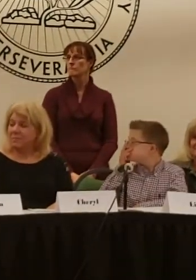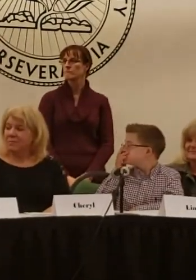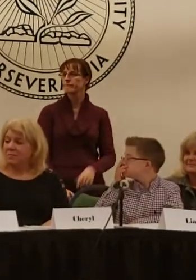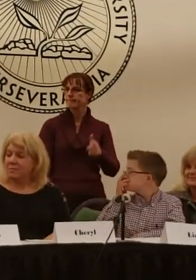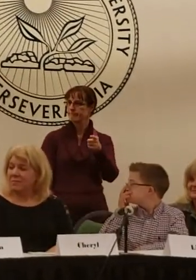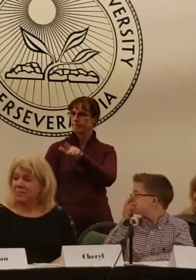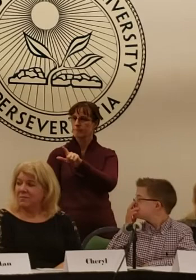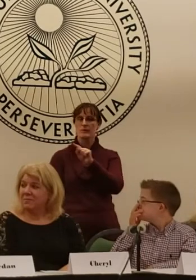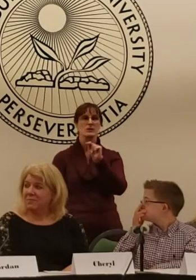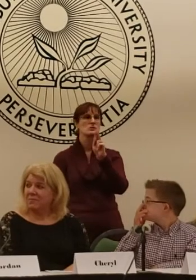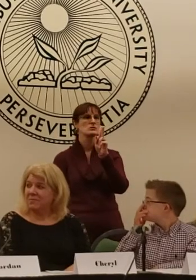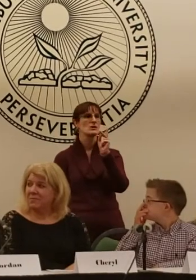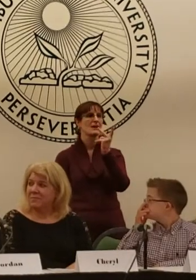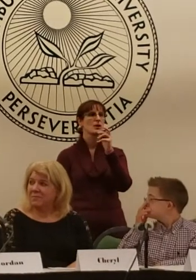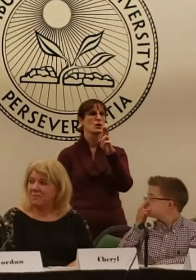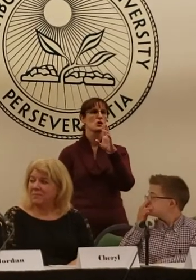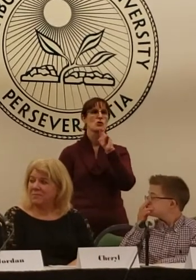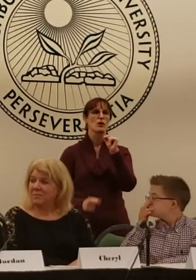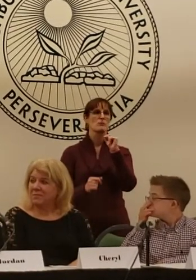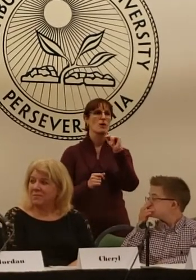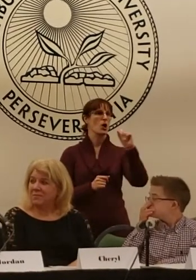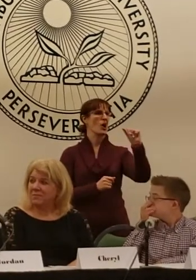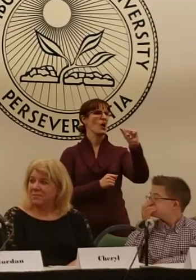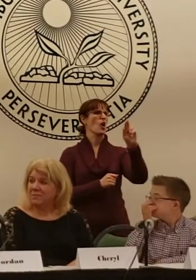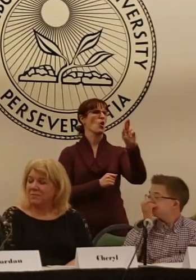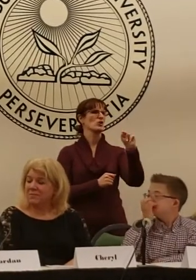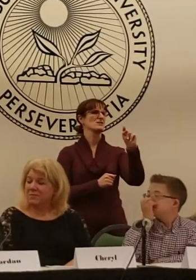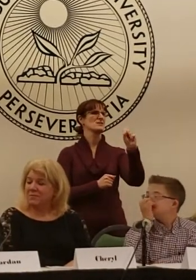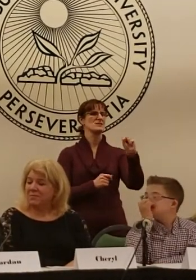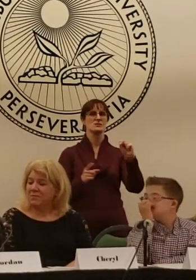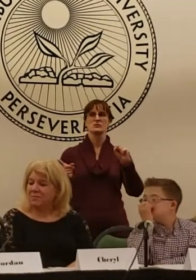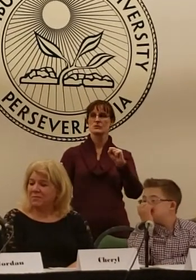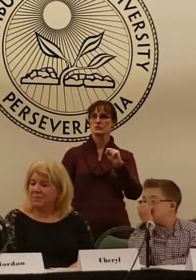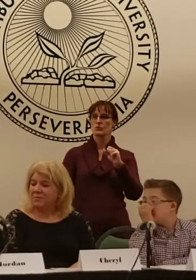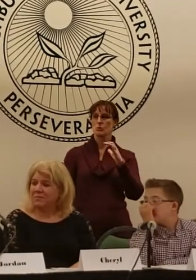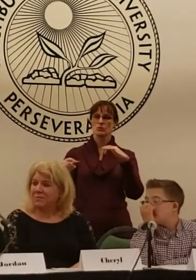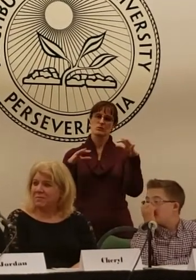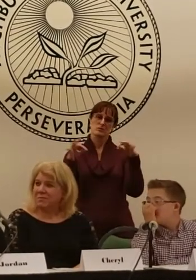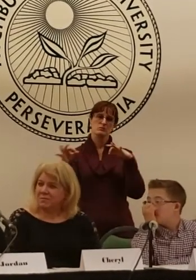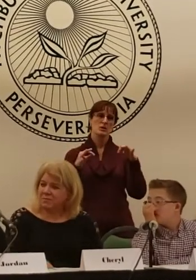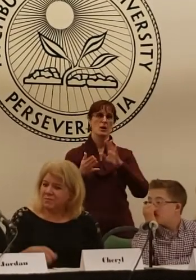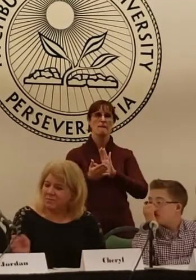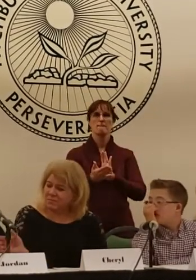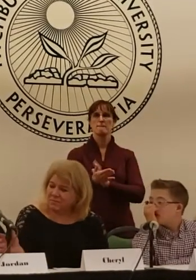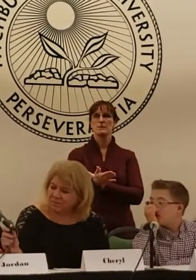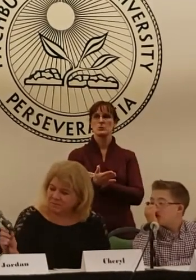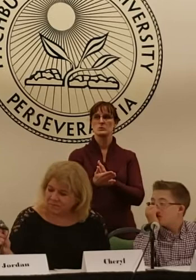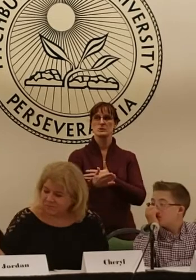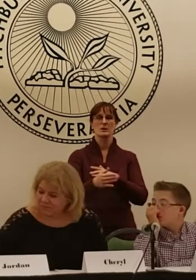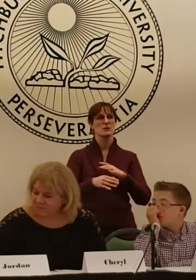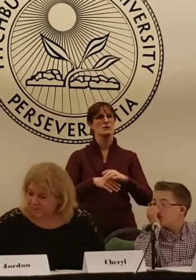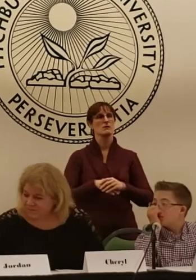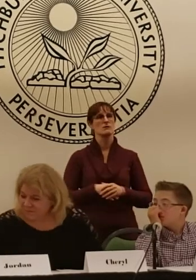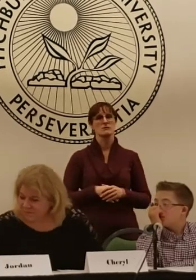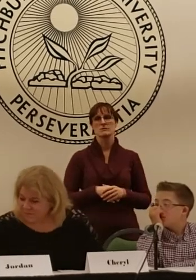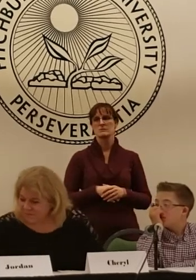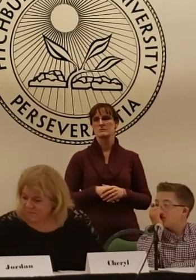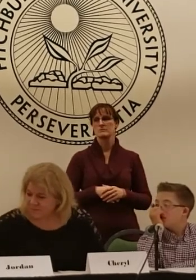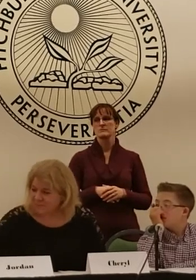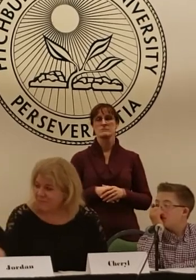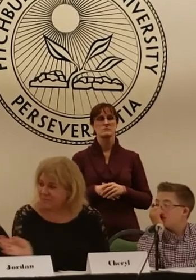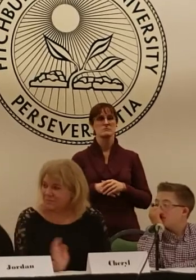Tucker, while we're on the arts, you wanted to tell us about music and how has music impacted your journey?